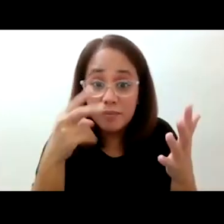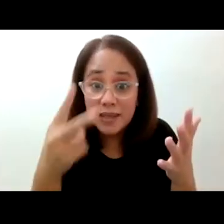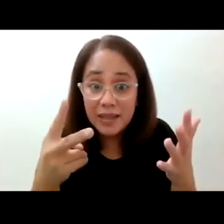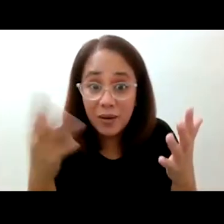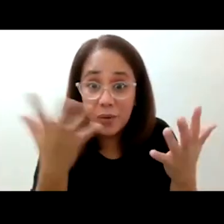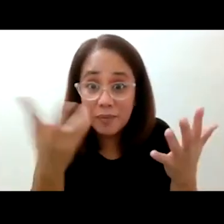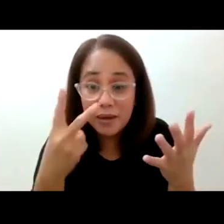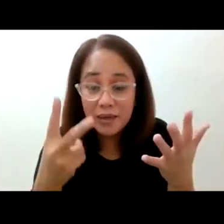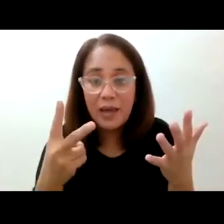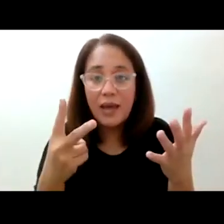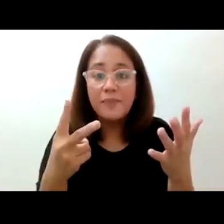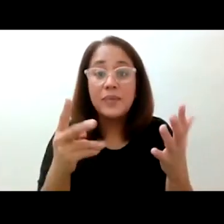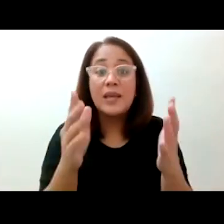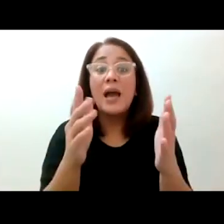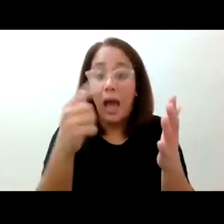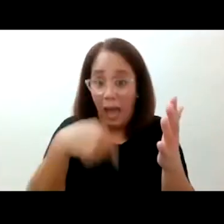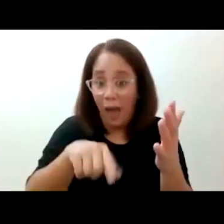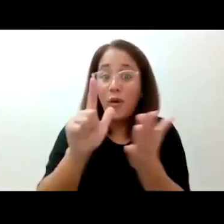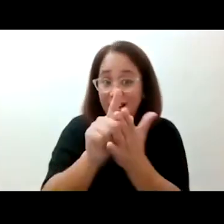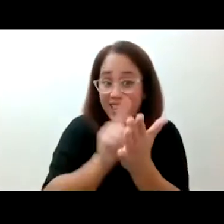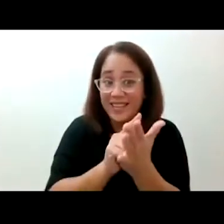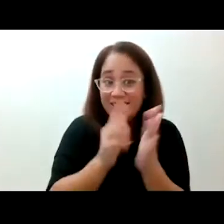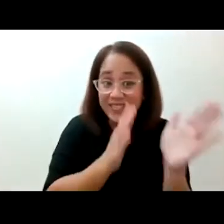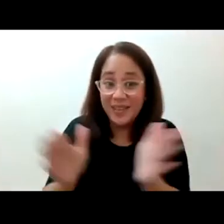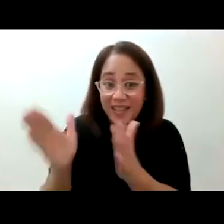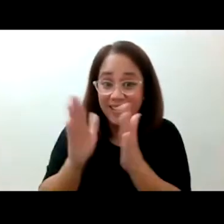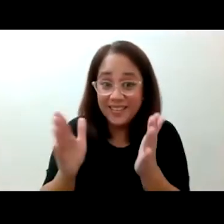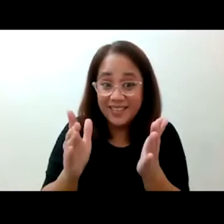lessons that we've been planning.